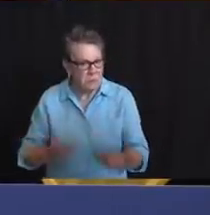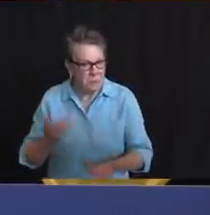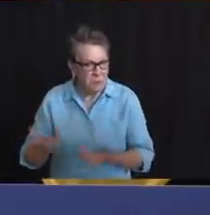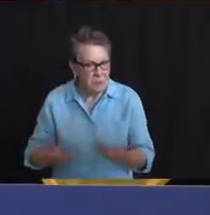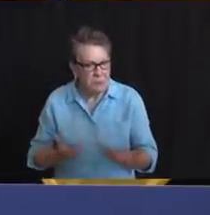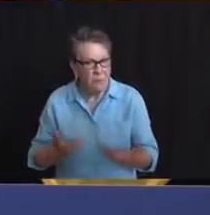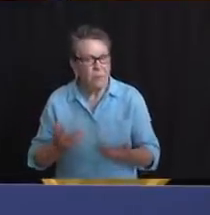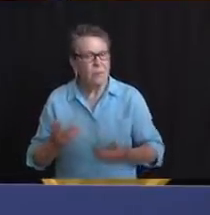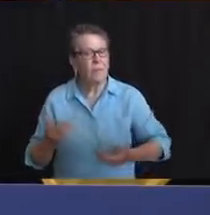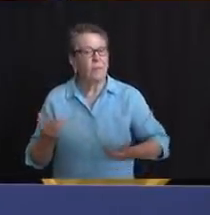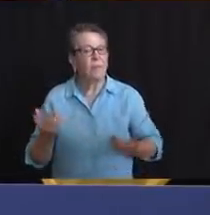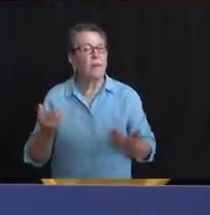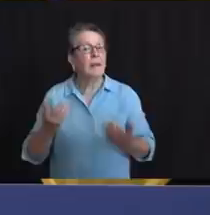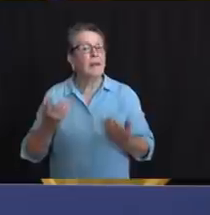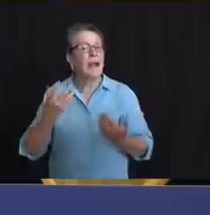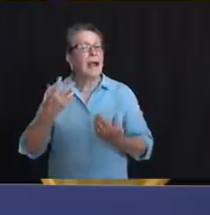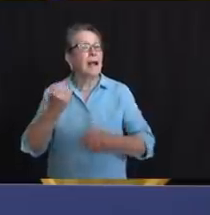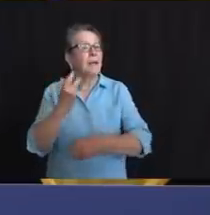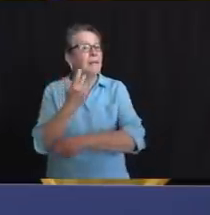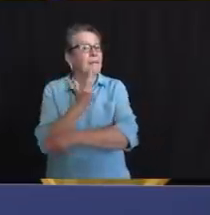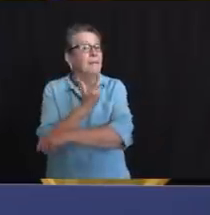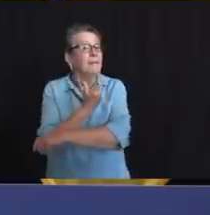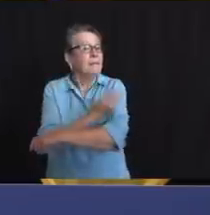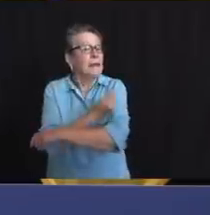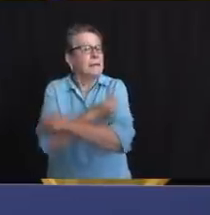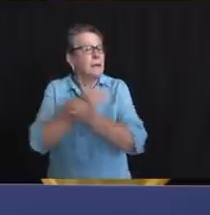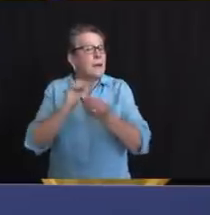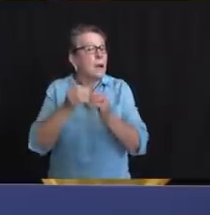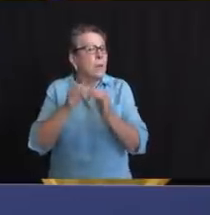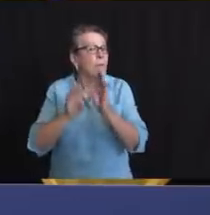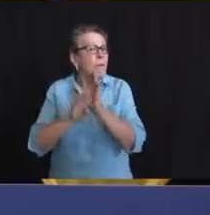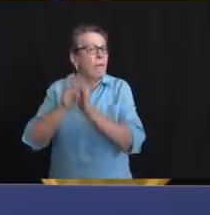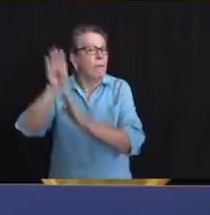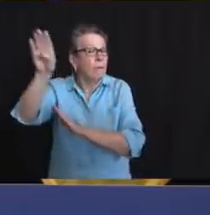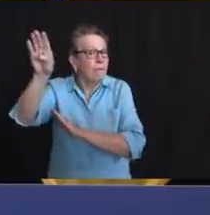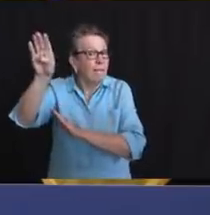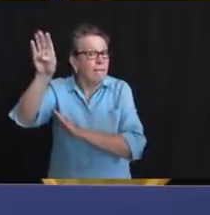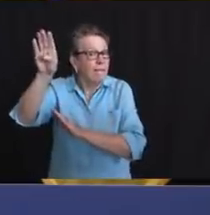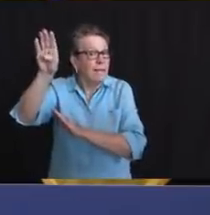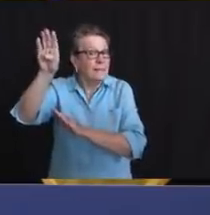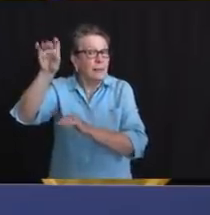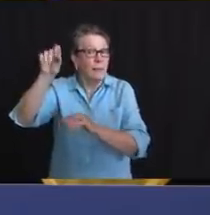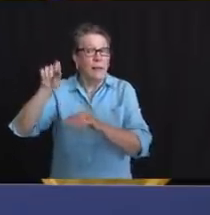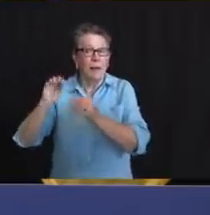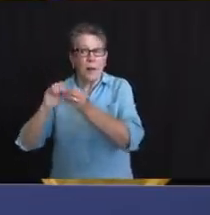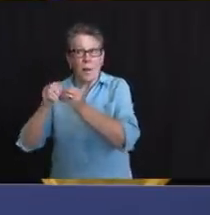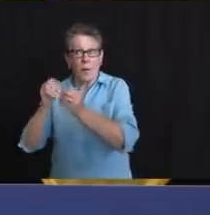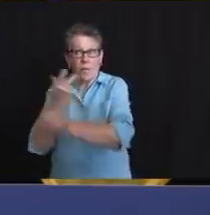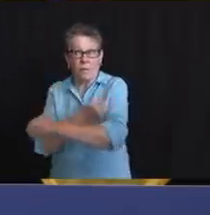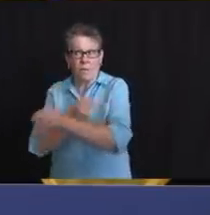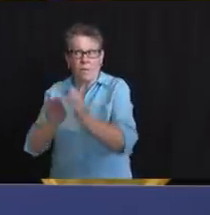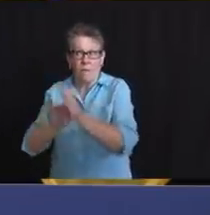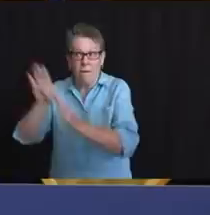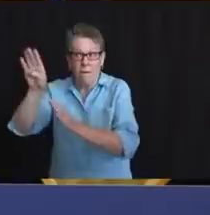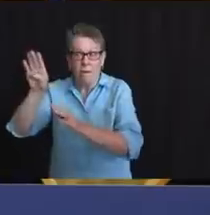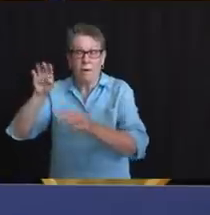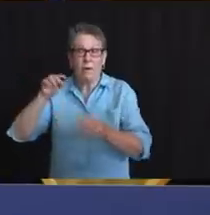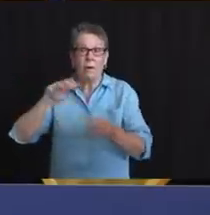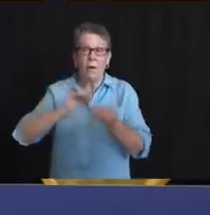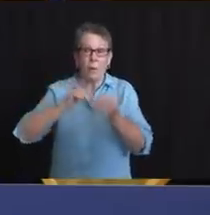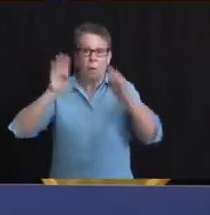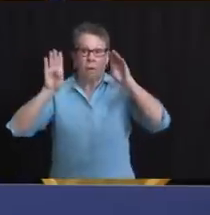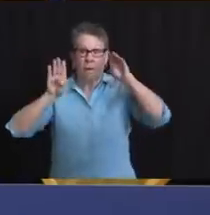numbers. So while we've been signaling Memorial Day we thought was going to be an inflection point since